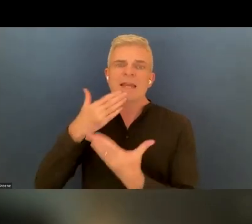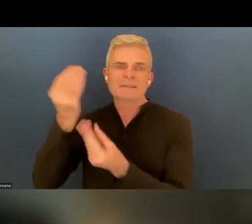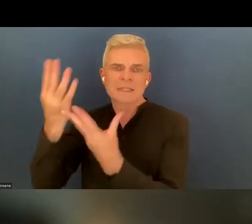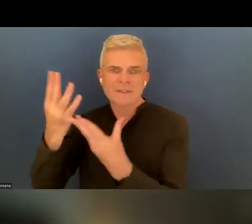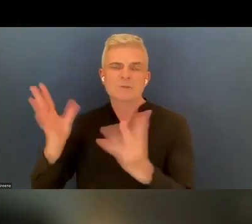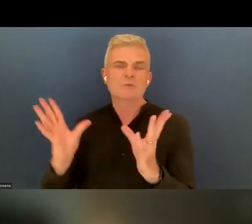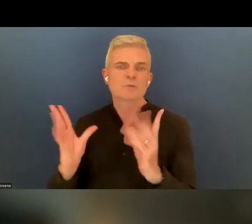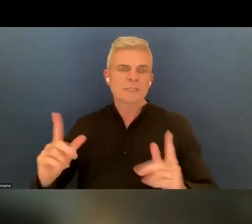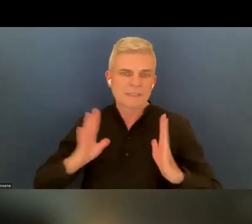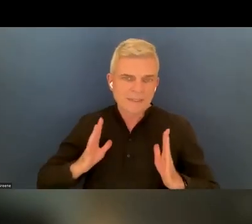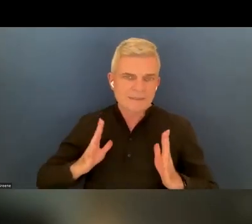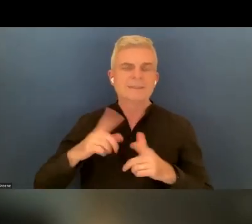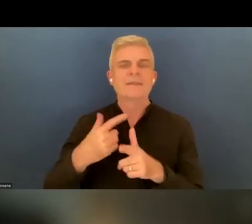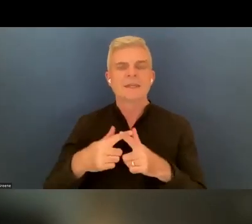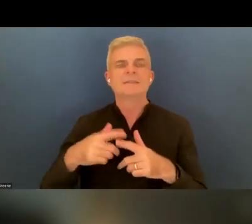into December on the next slide.